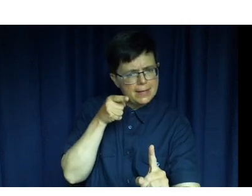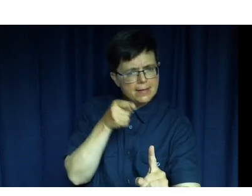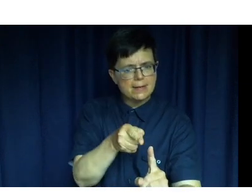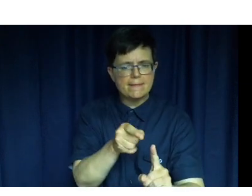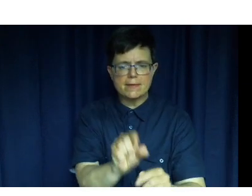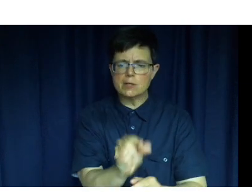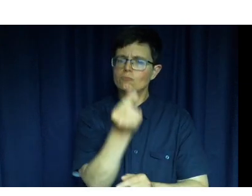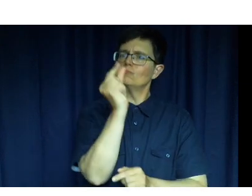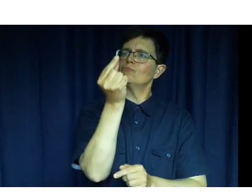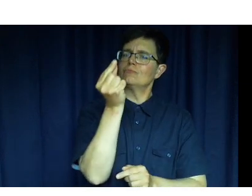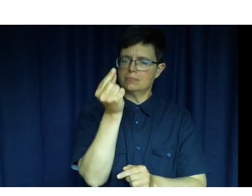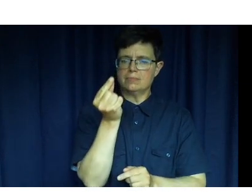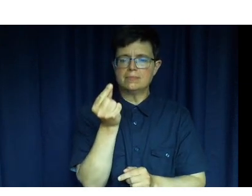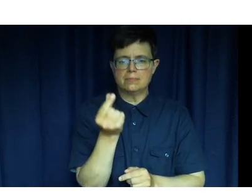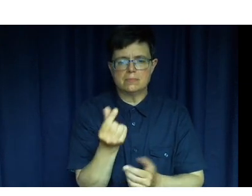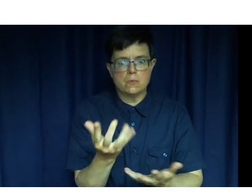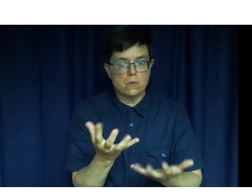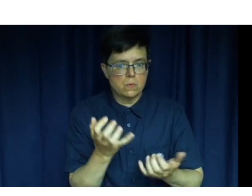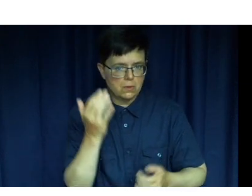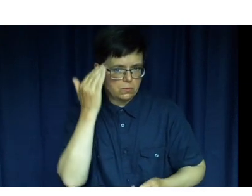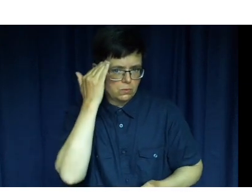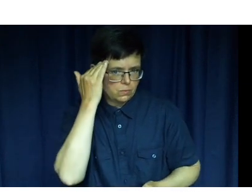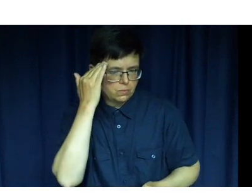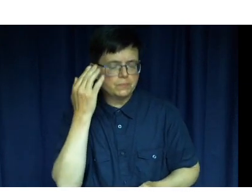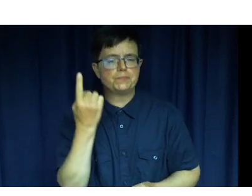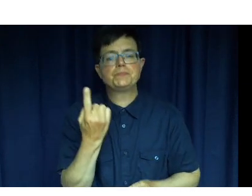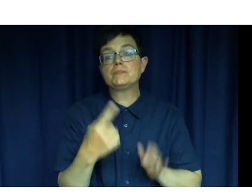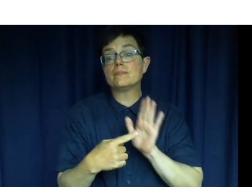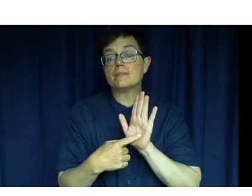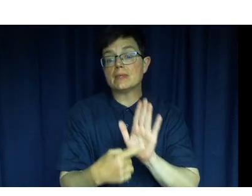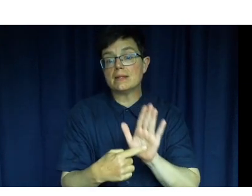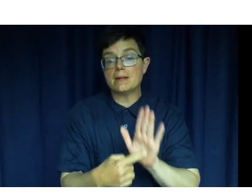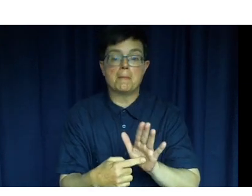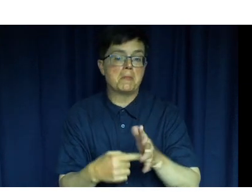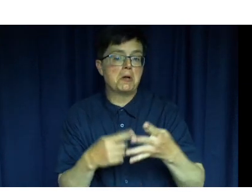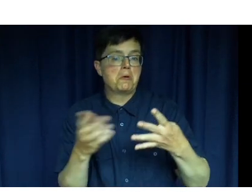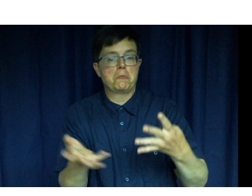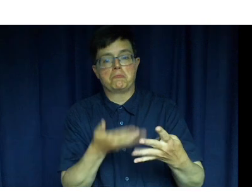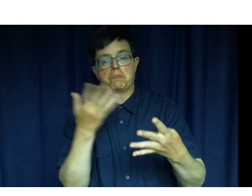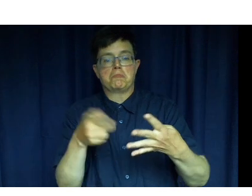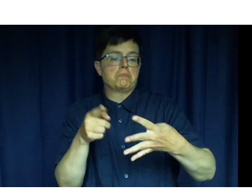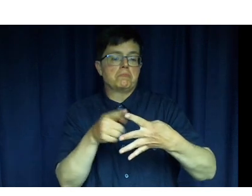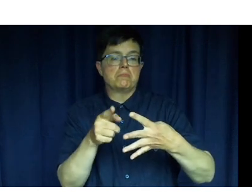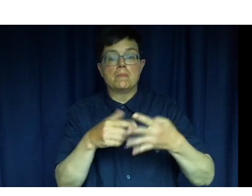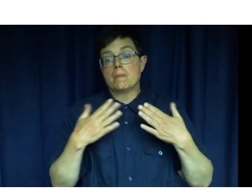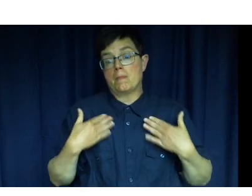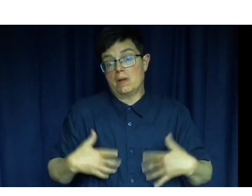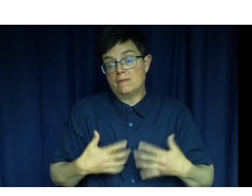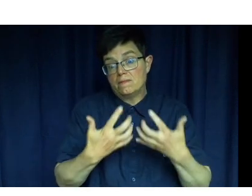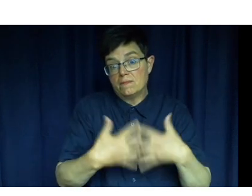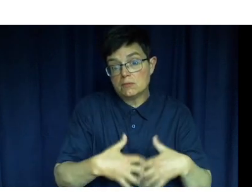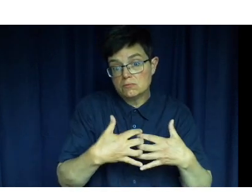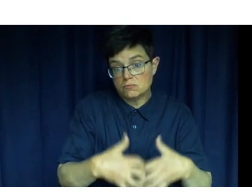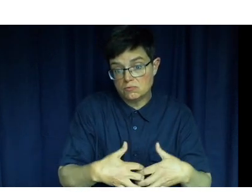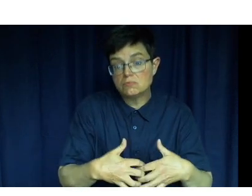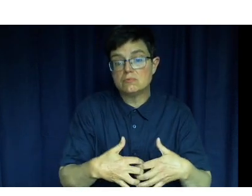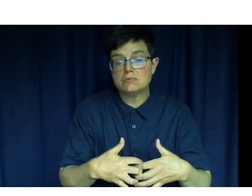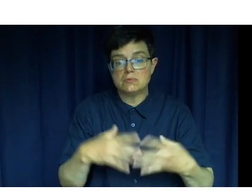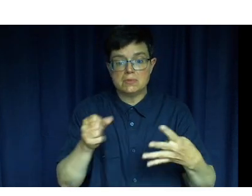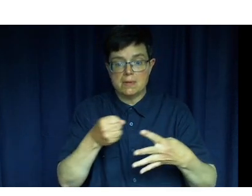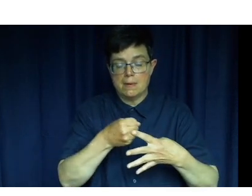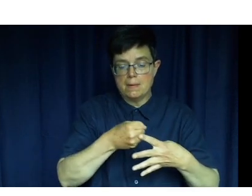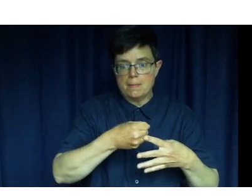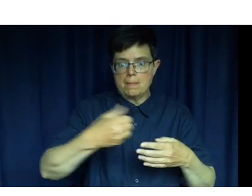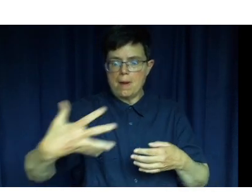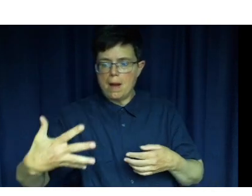pieces of each room. In the example of body functions, for example, you have a category for sensory function, and